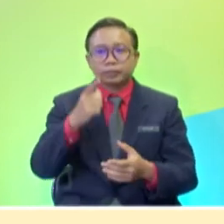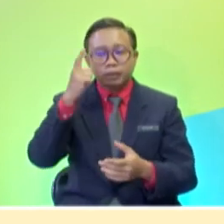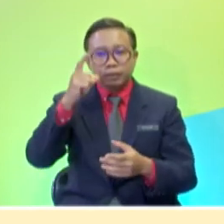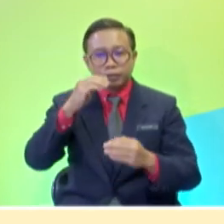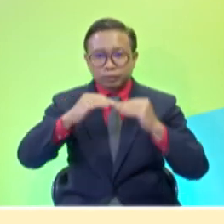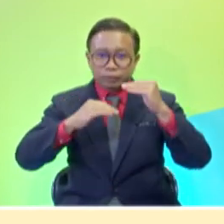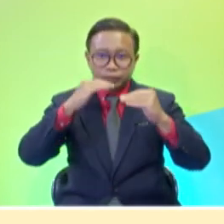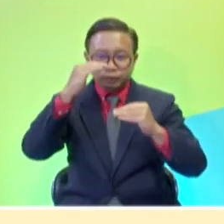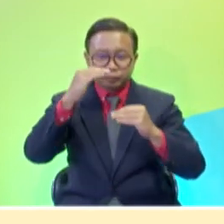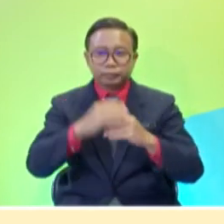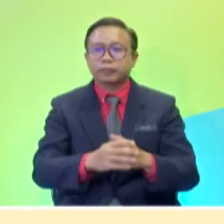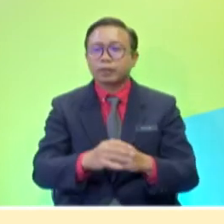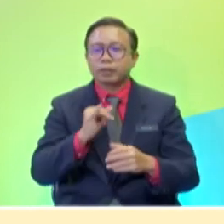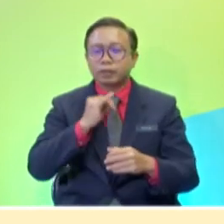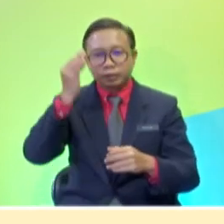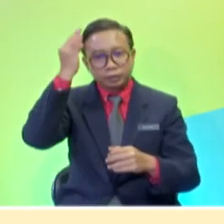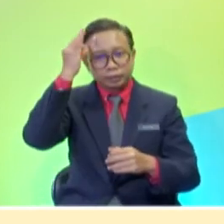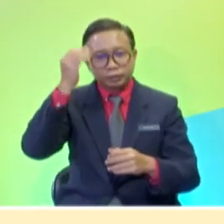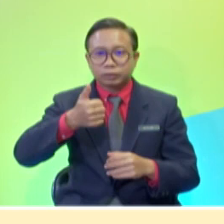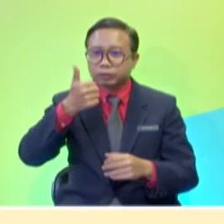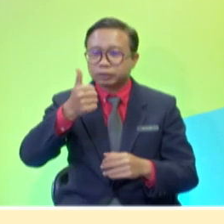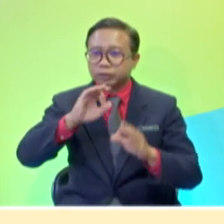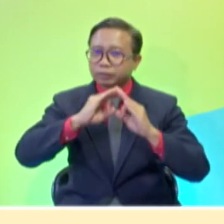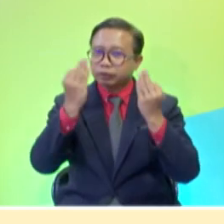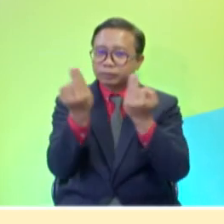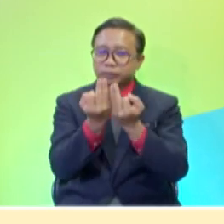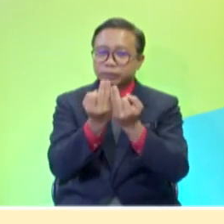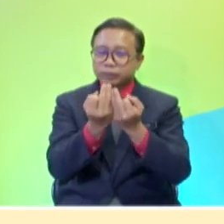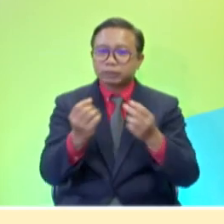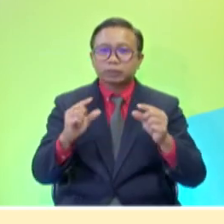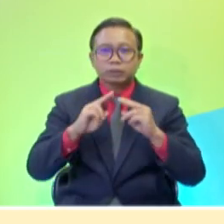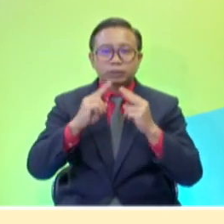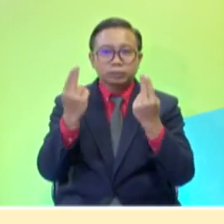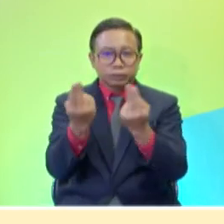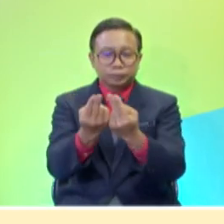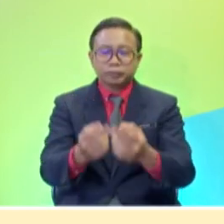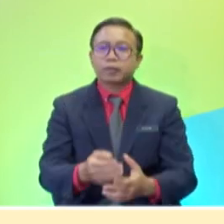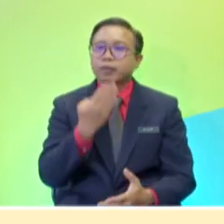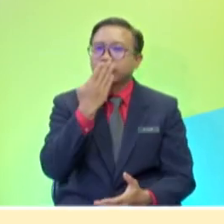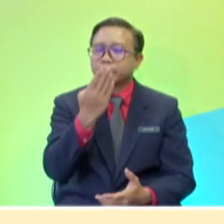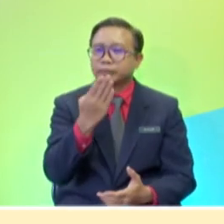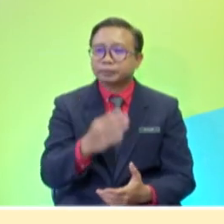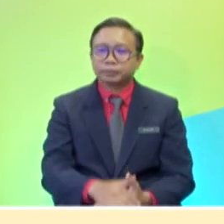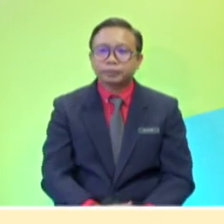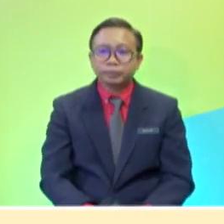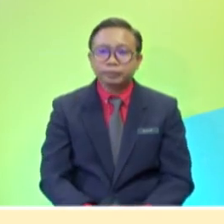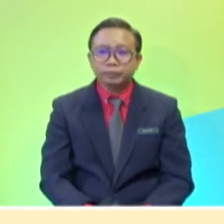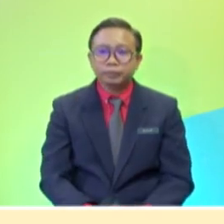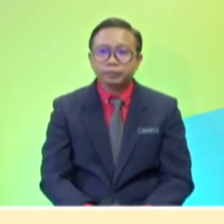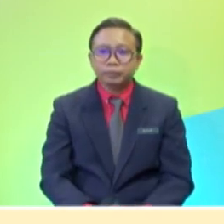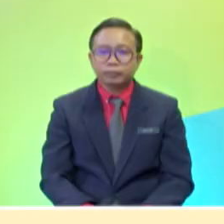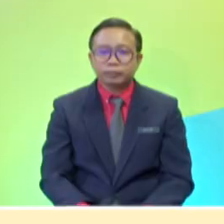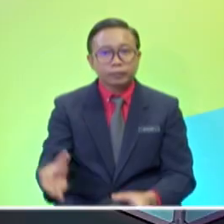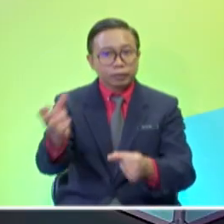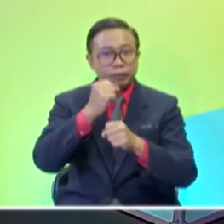everywhere. So yeah, I think it's a great family gathering place. All right. Thank you very much. Yes, the picture looks really nice. This is actually taken